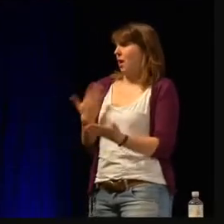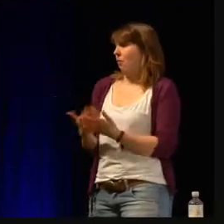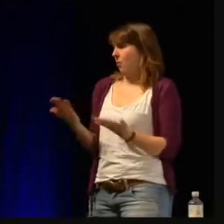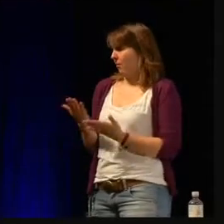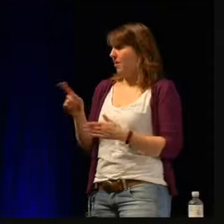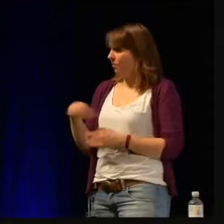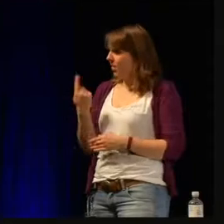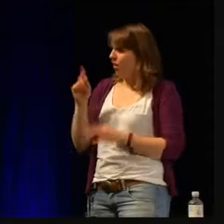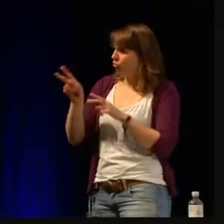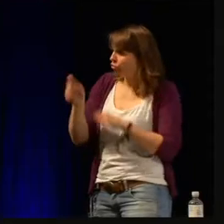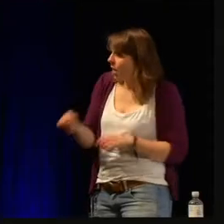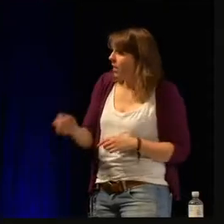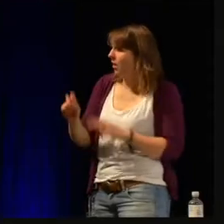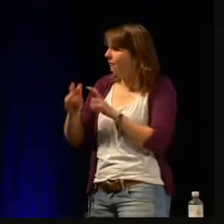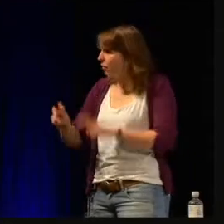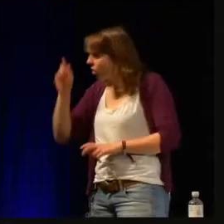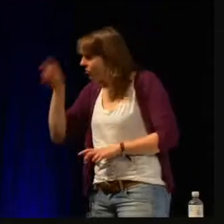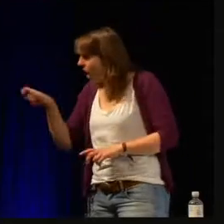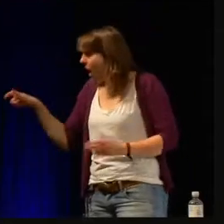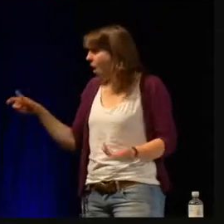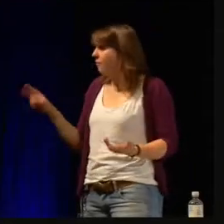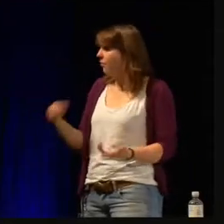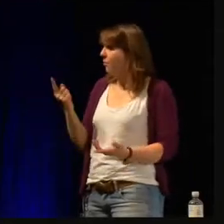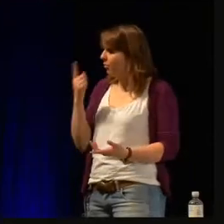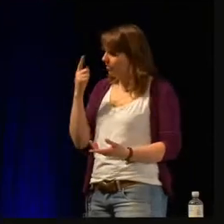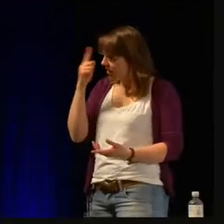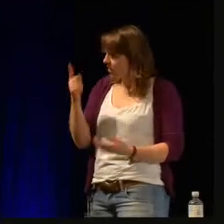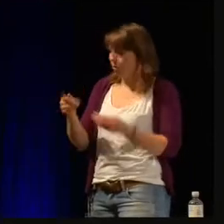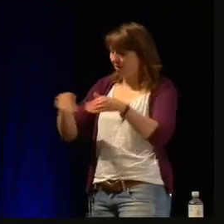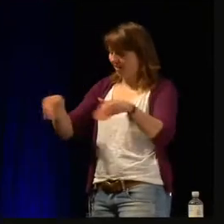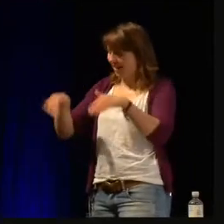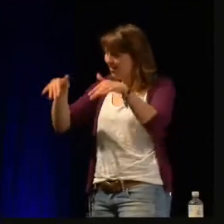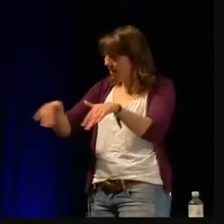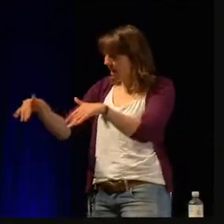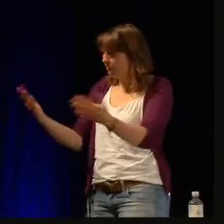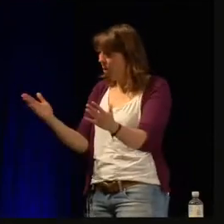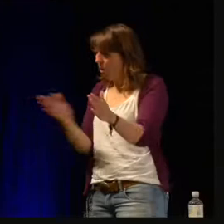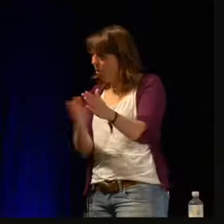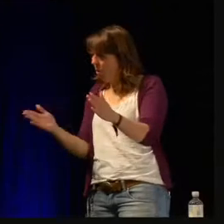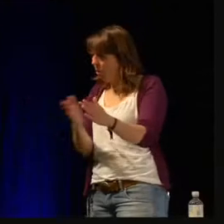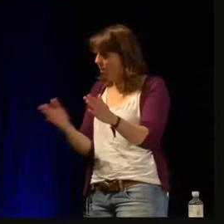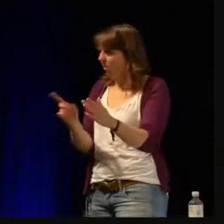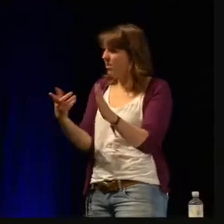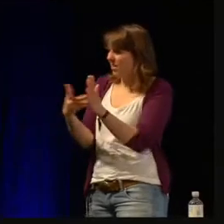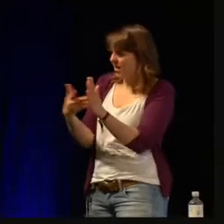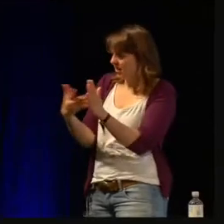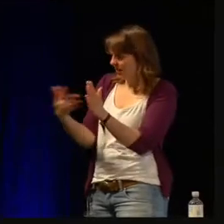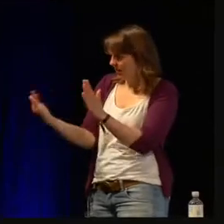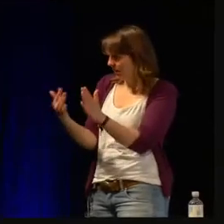adequate, it fails nonetheless, and so it's our job as scientists to point